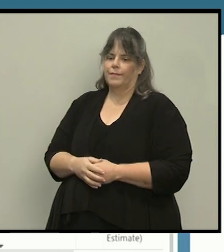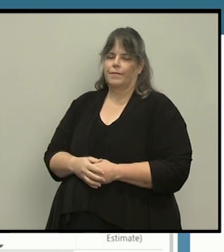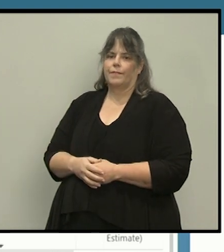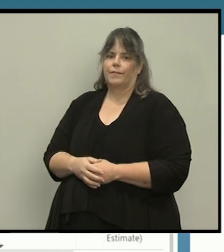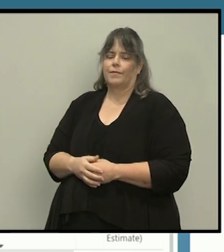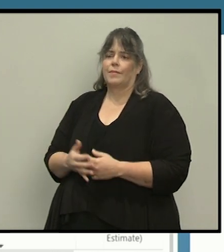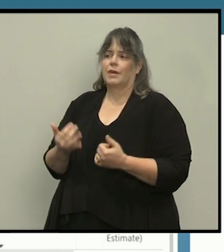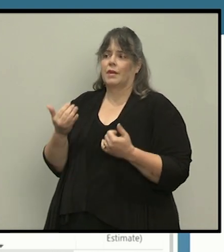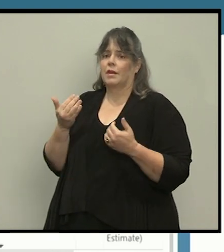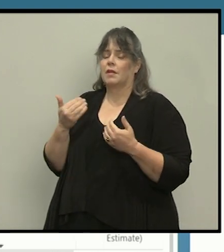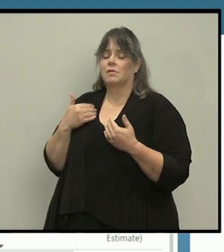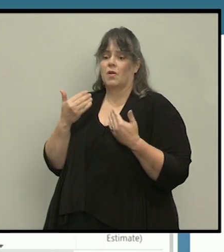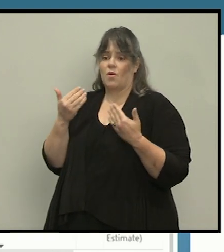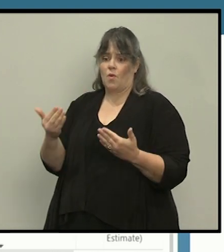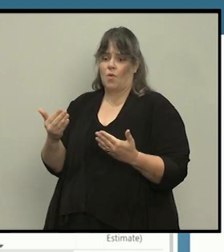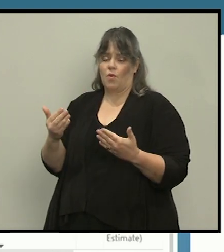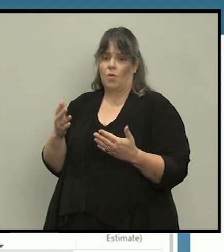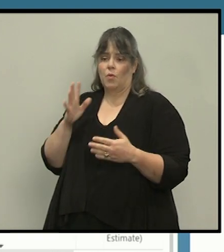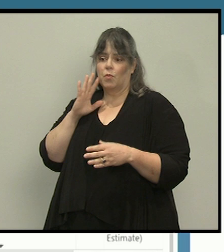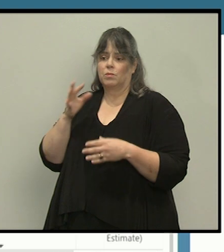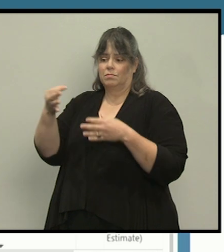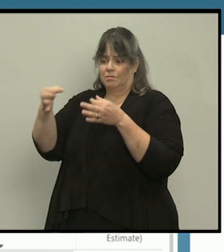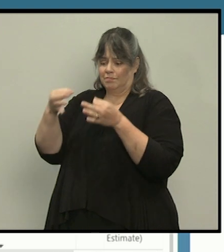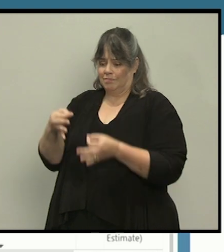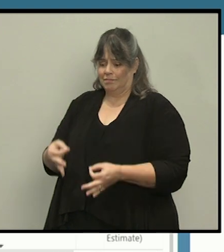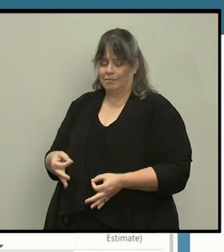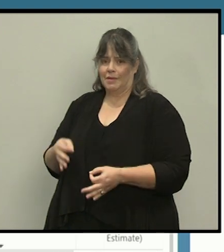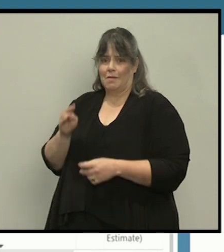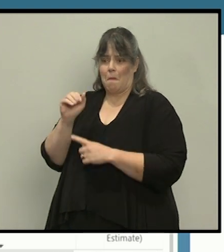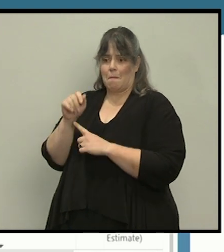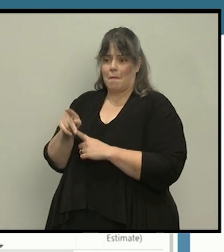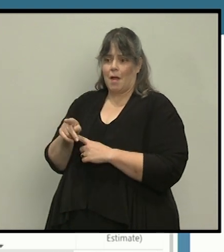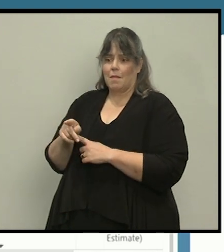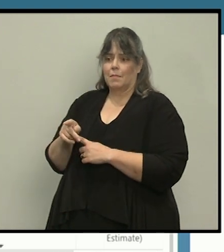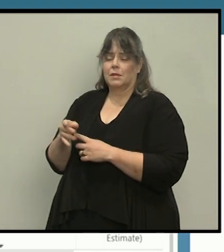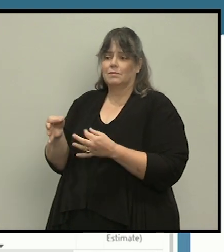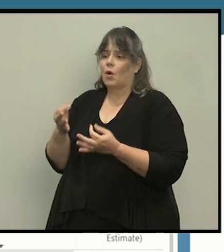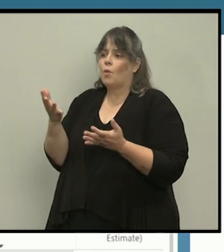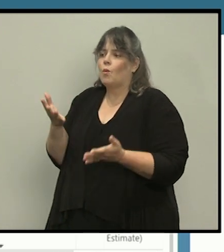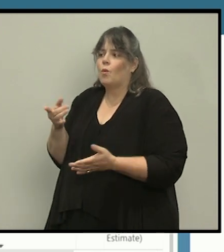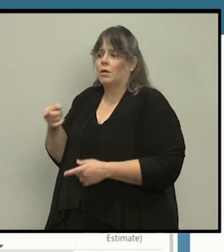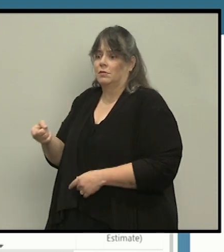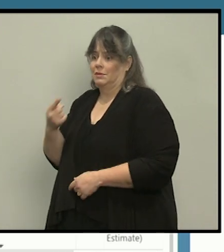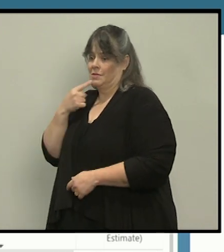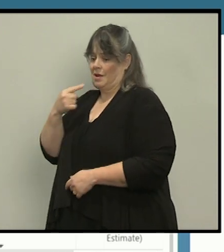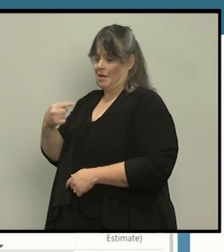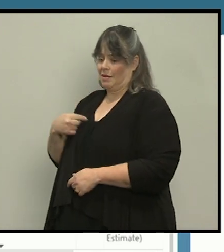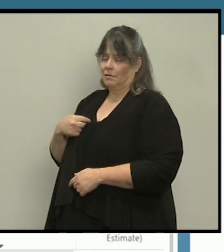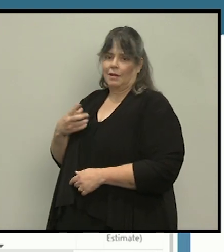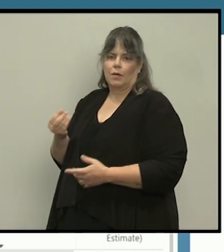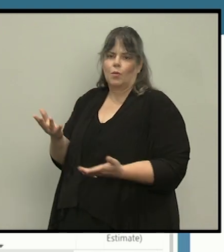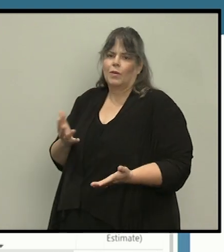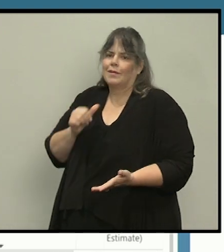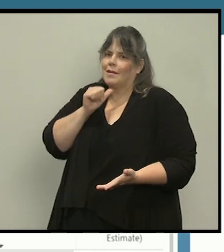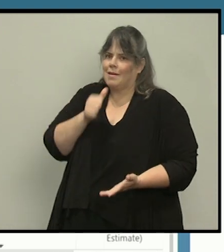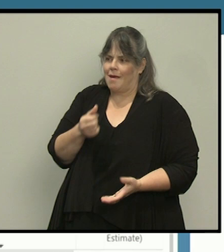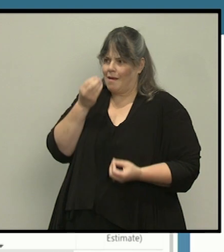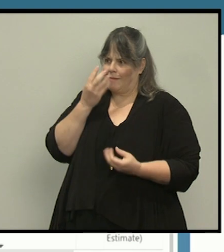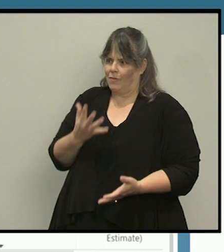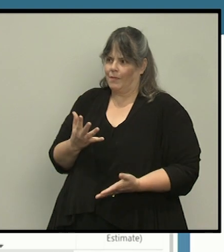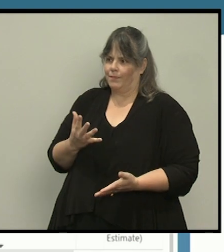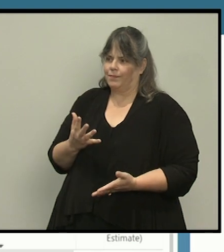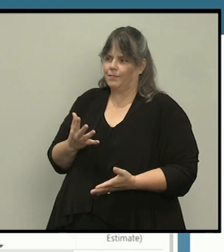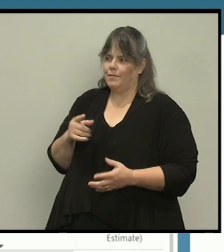Let me walk through the map and explain what it does and does not tell us. The map